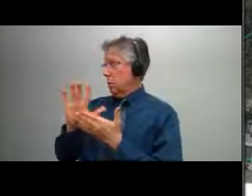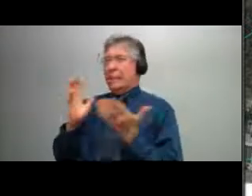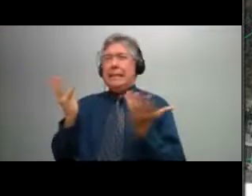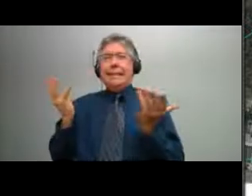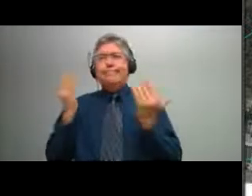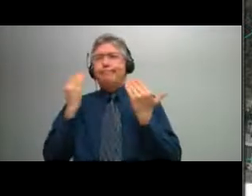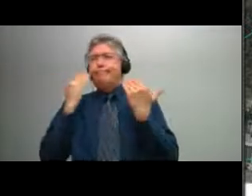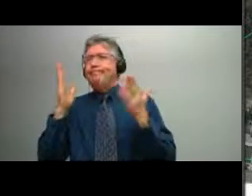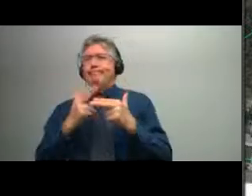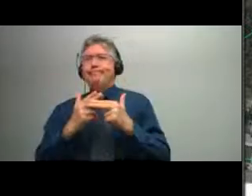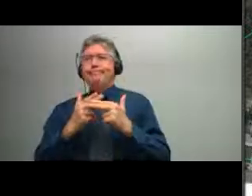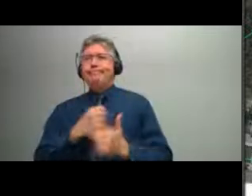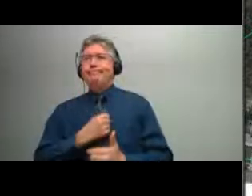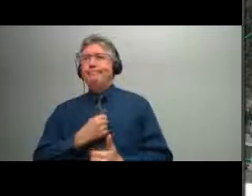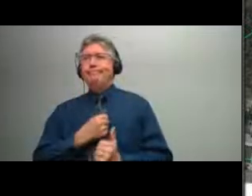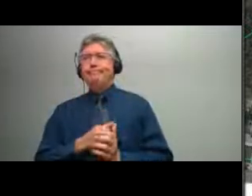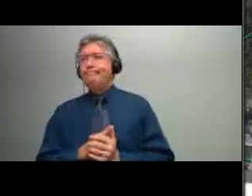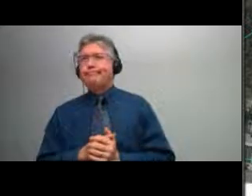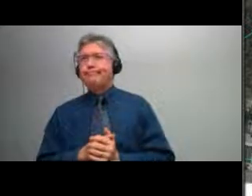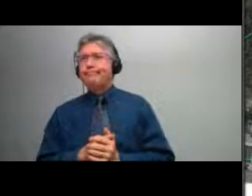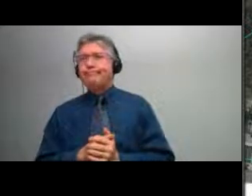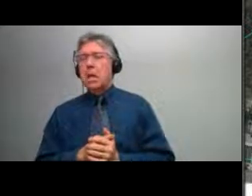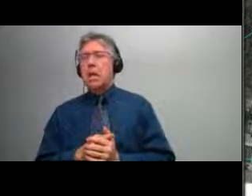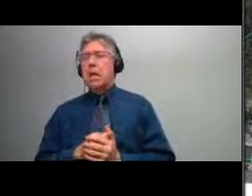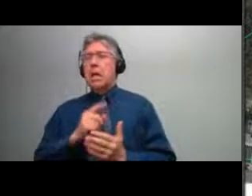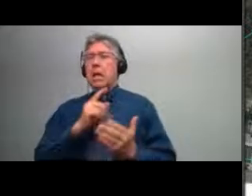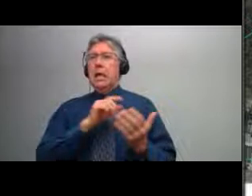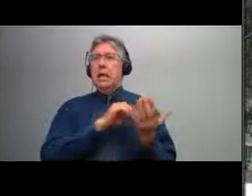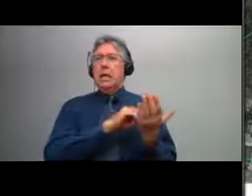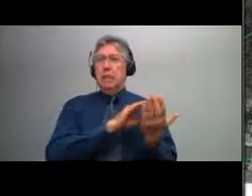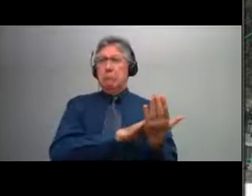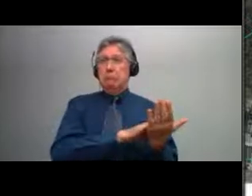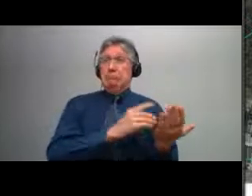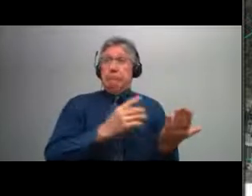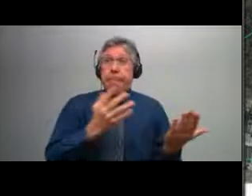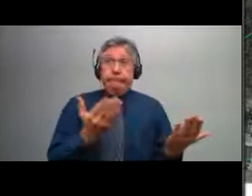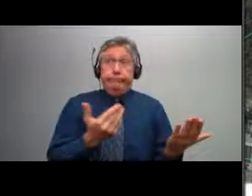name of that school. I think we do have it